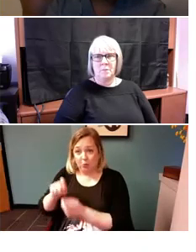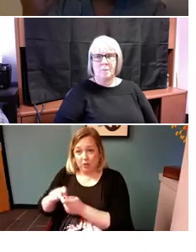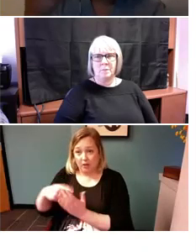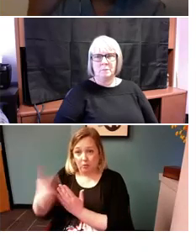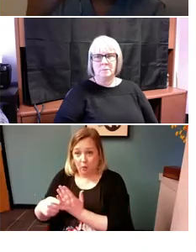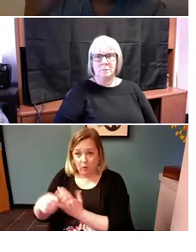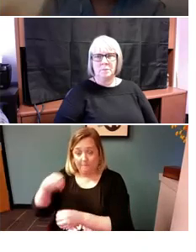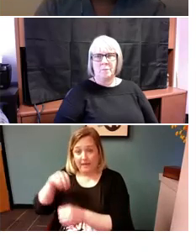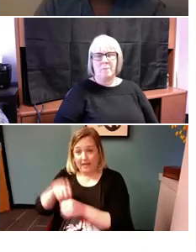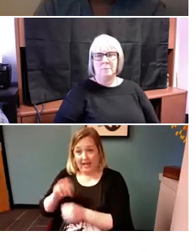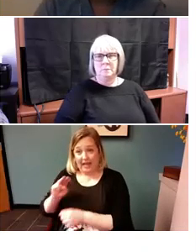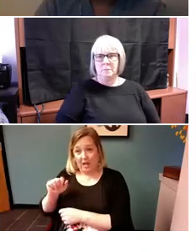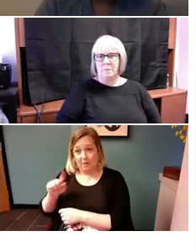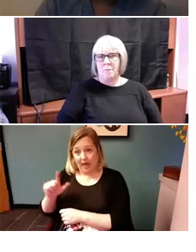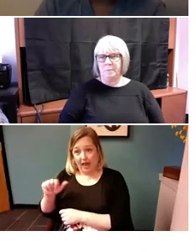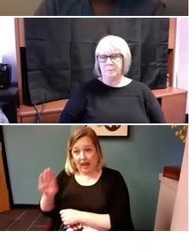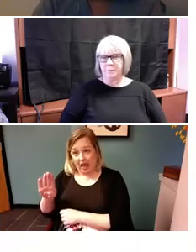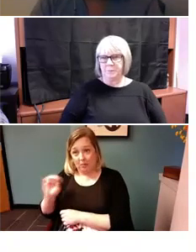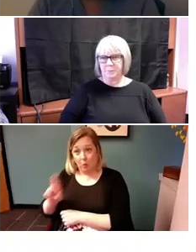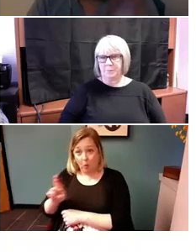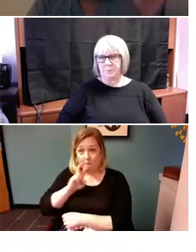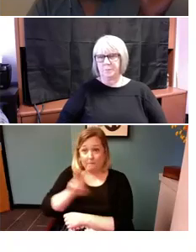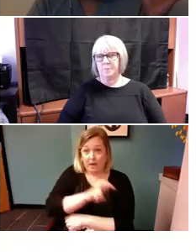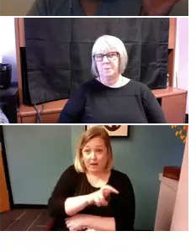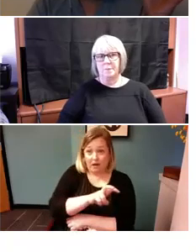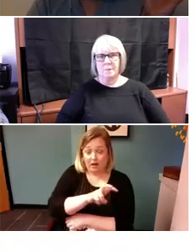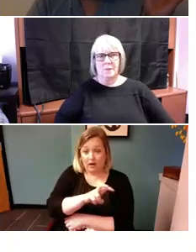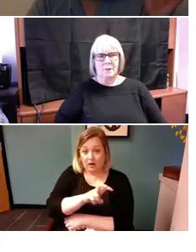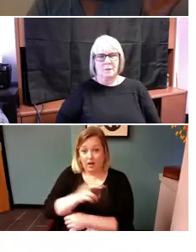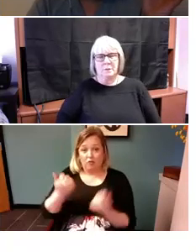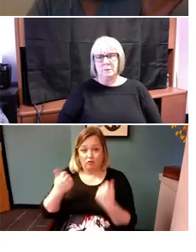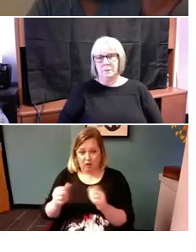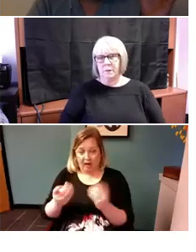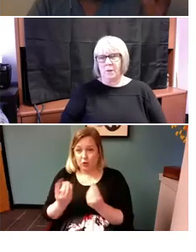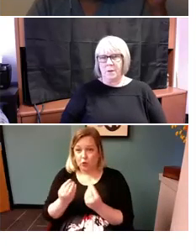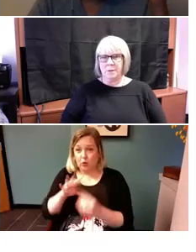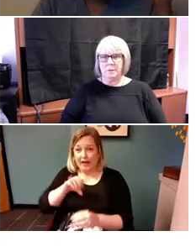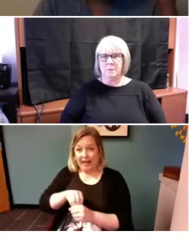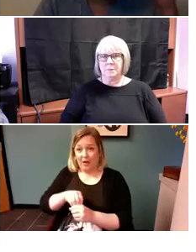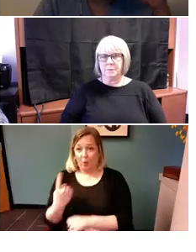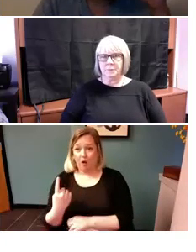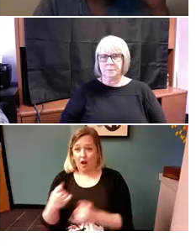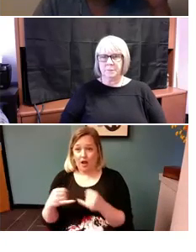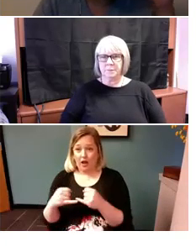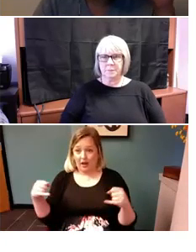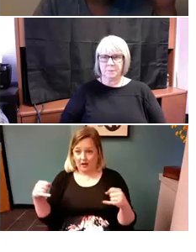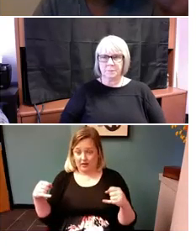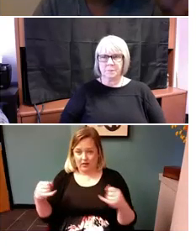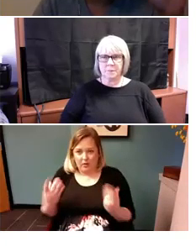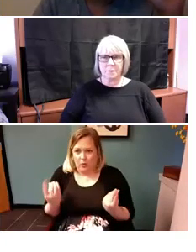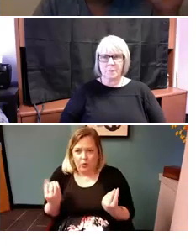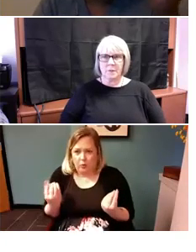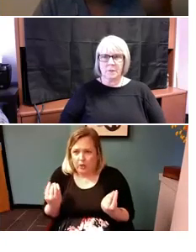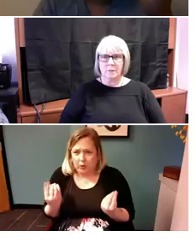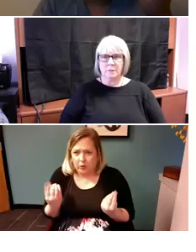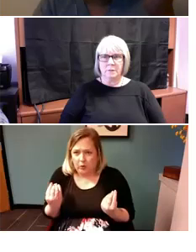Python, we are trying to do this in a command line. So what do we do? And I'm sure most